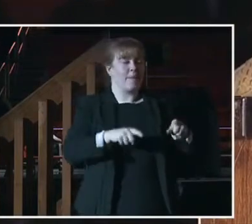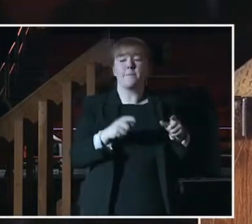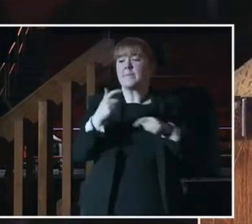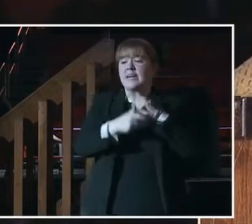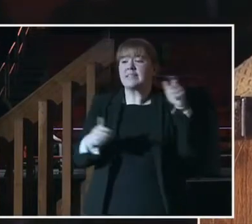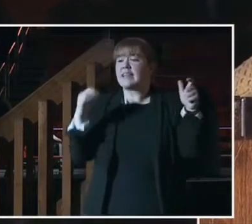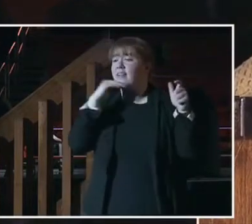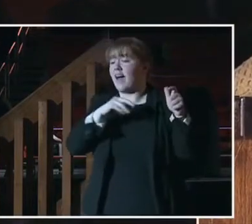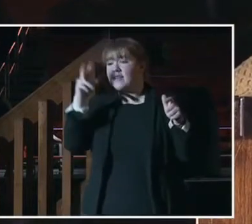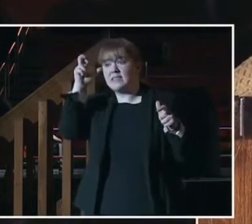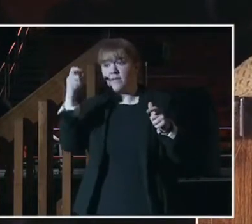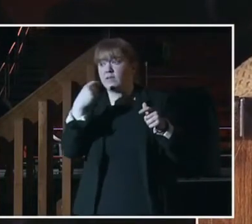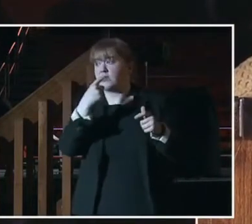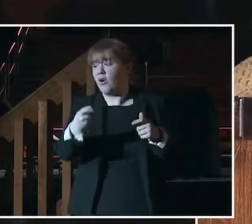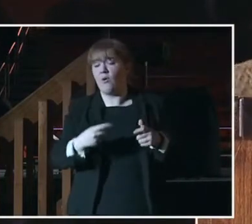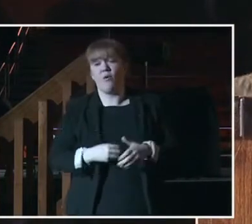told.